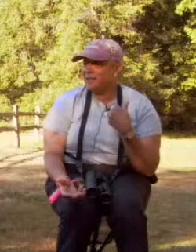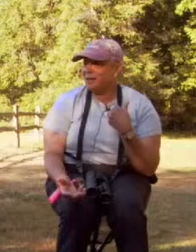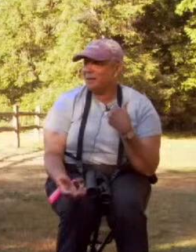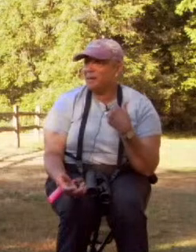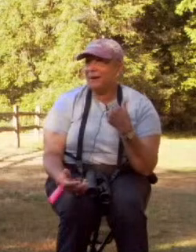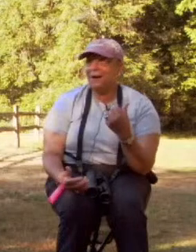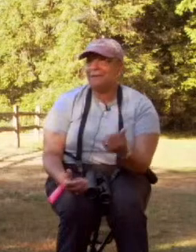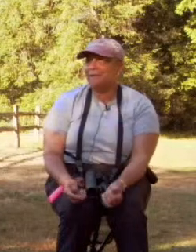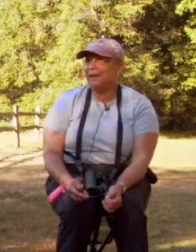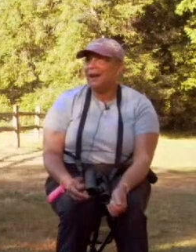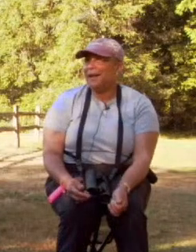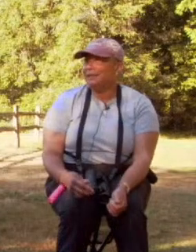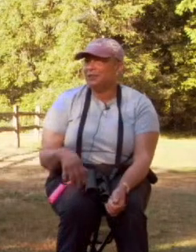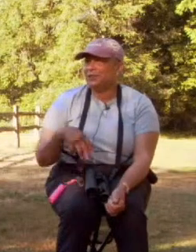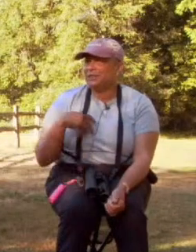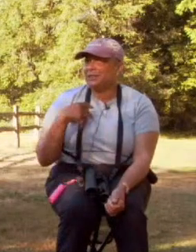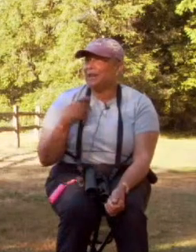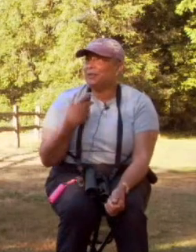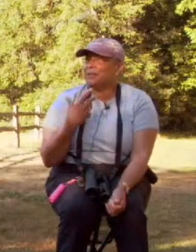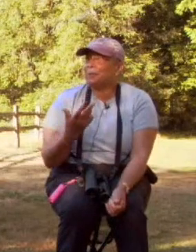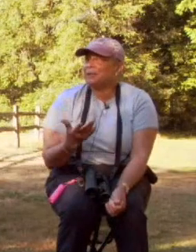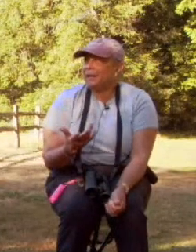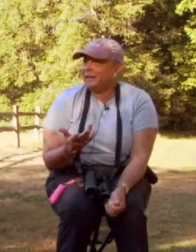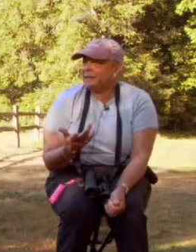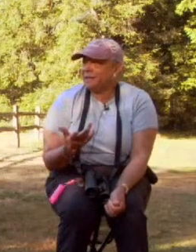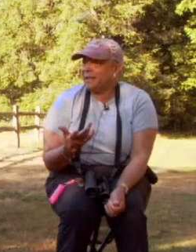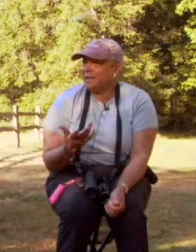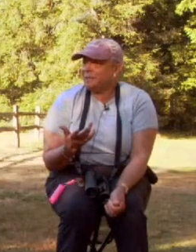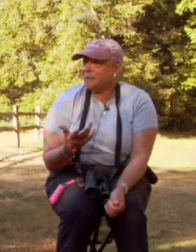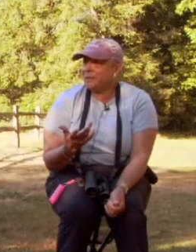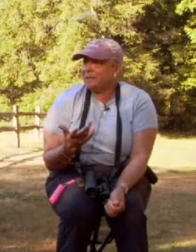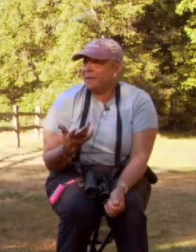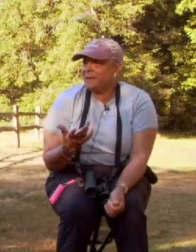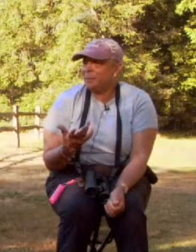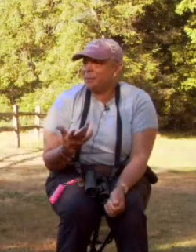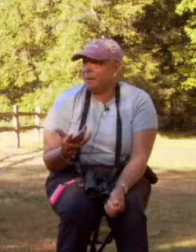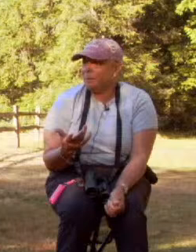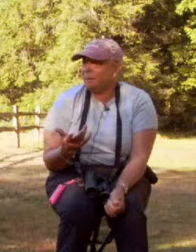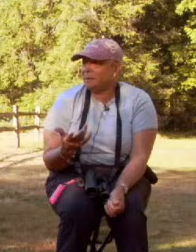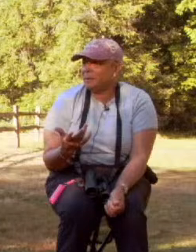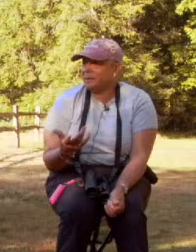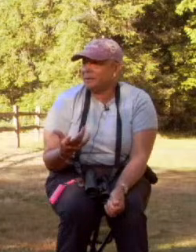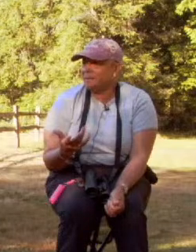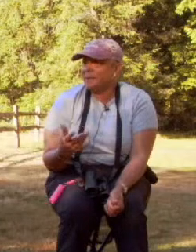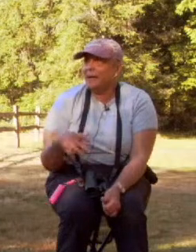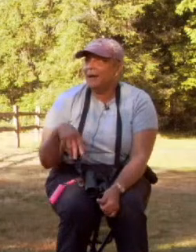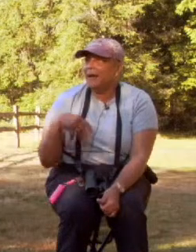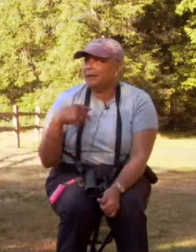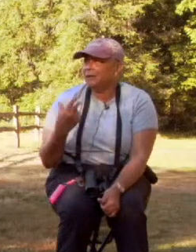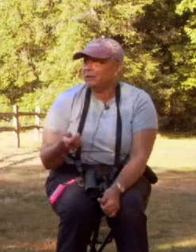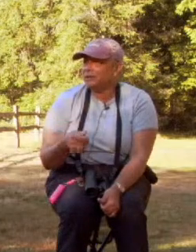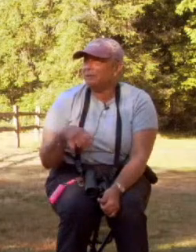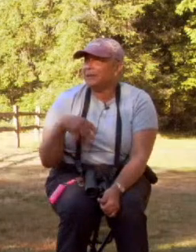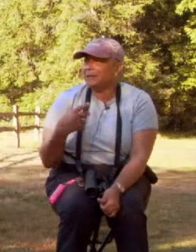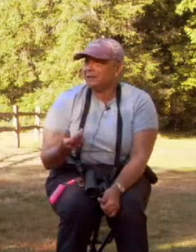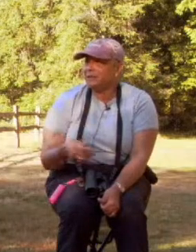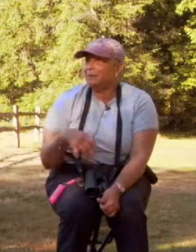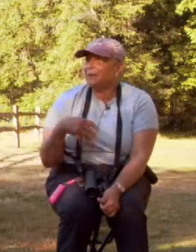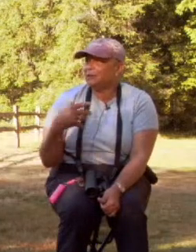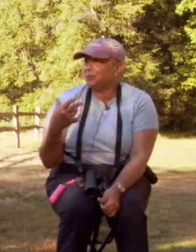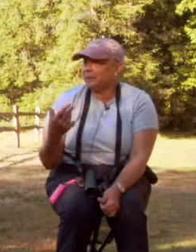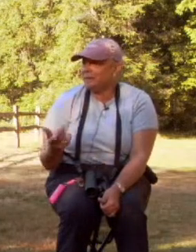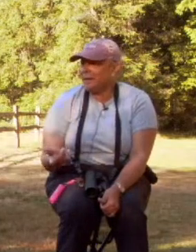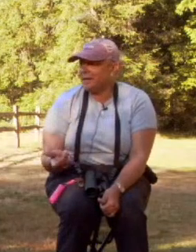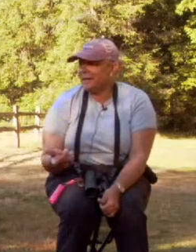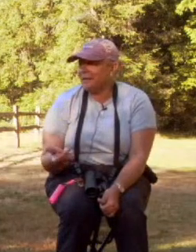what I know. I reciprocate. If someone is having a problem or learning something, I encourage them, I teach them,